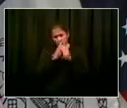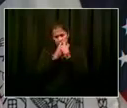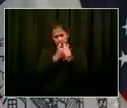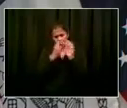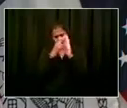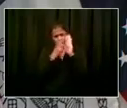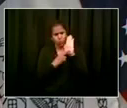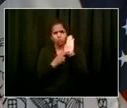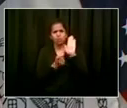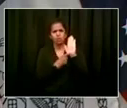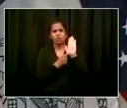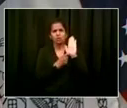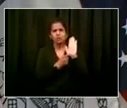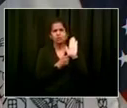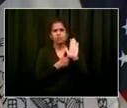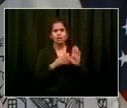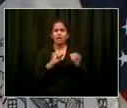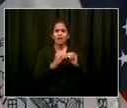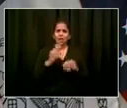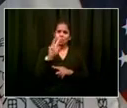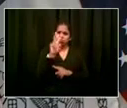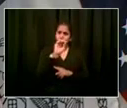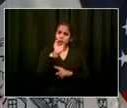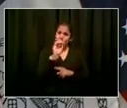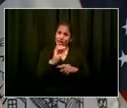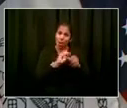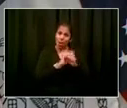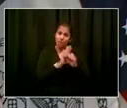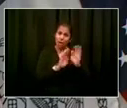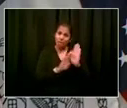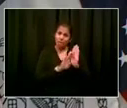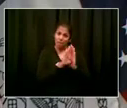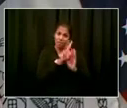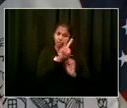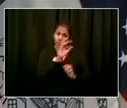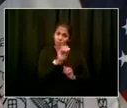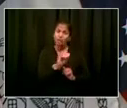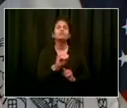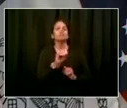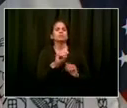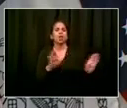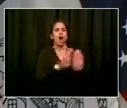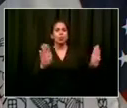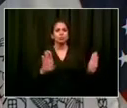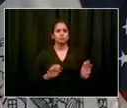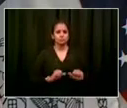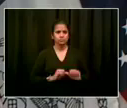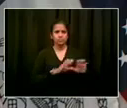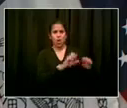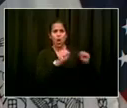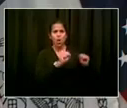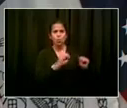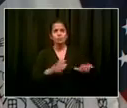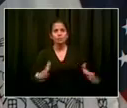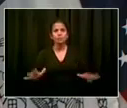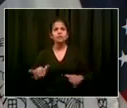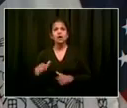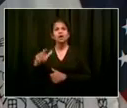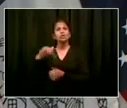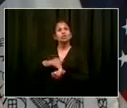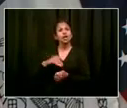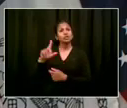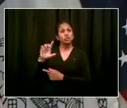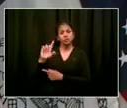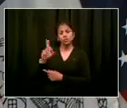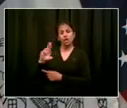be careful. Dr. Varma as well. Be careful because of what we're seeing around the world. That should give us pause. But there were very